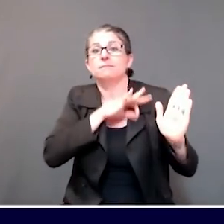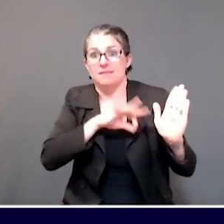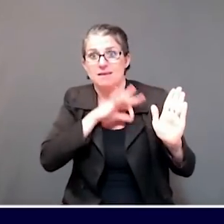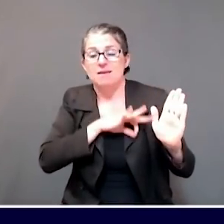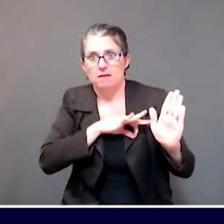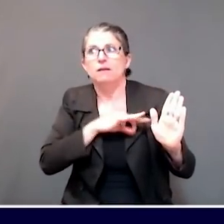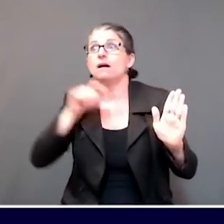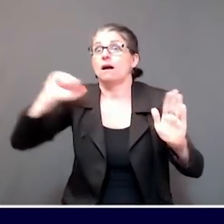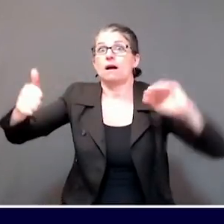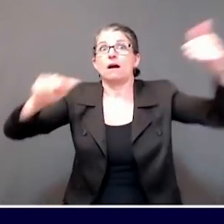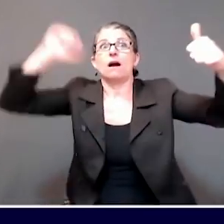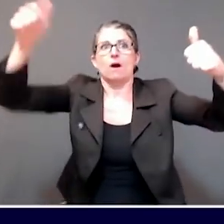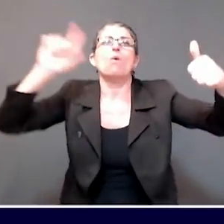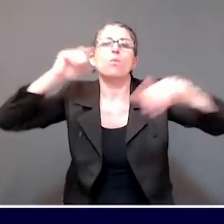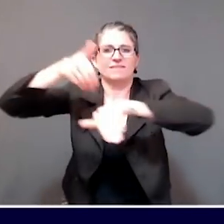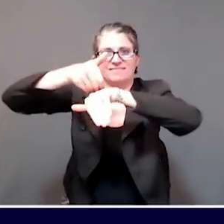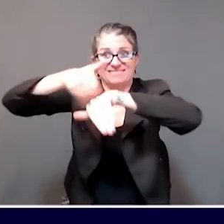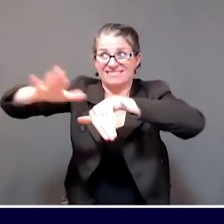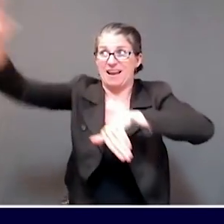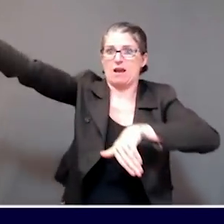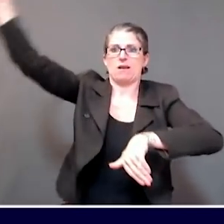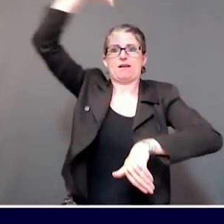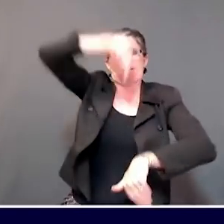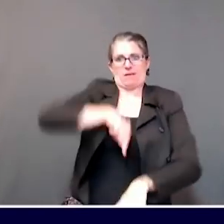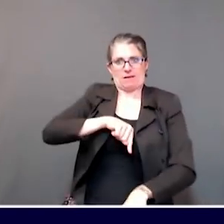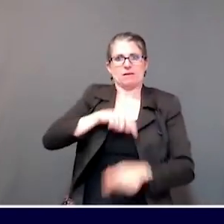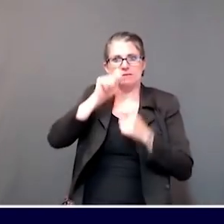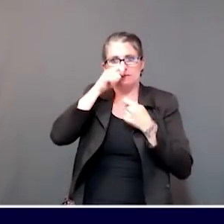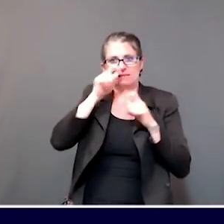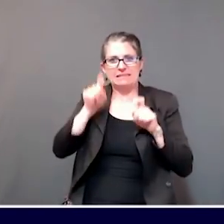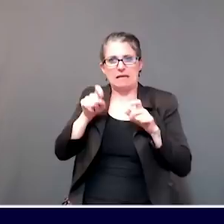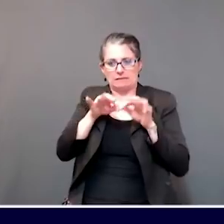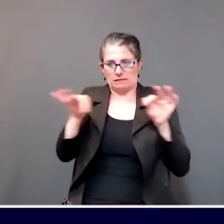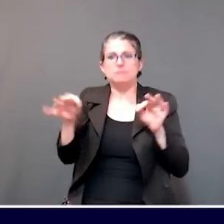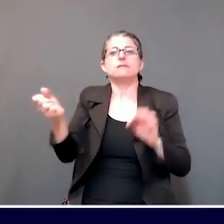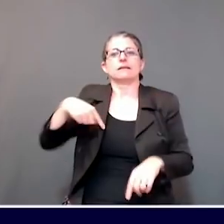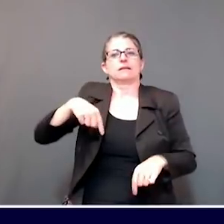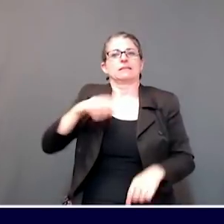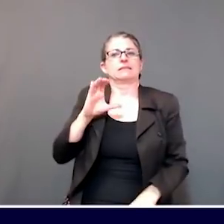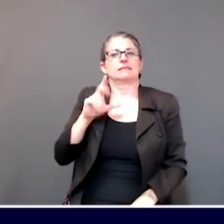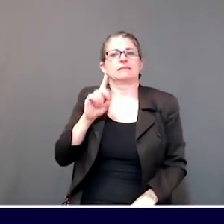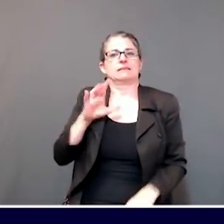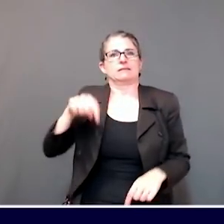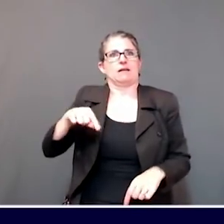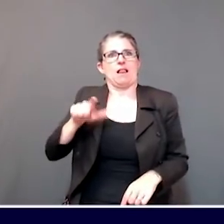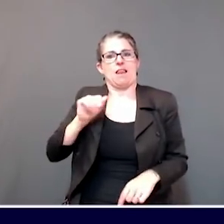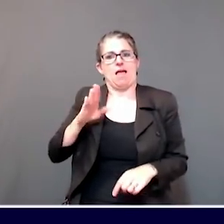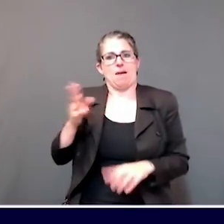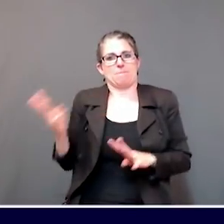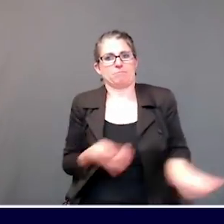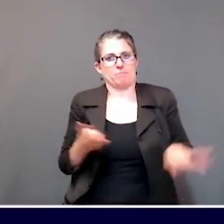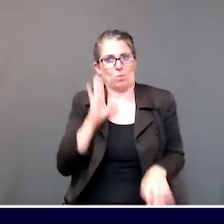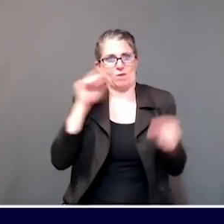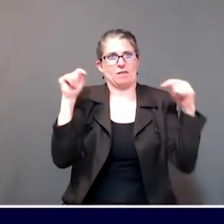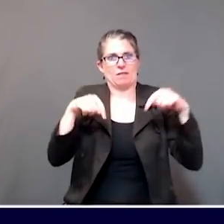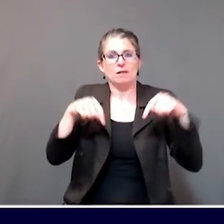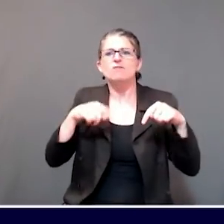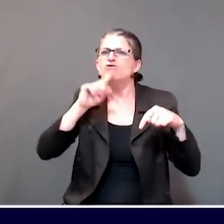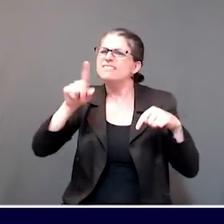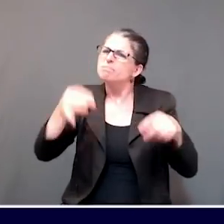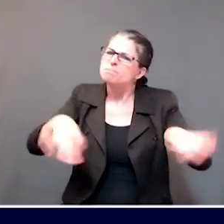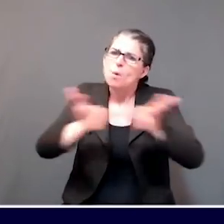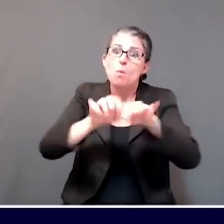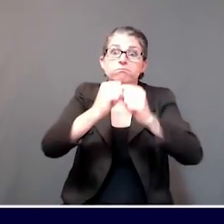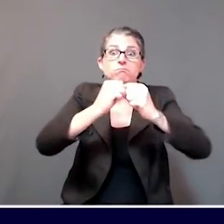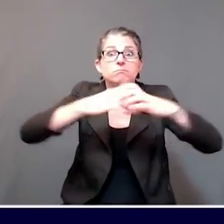sites will strengthen access to safe and accessible testing for Maine residents and visitors alike.